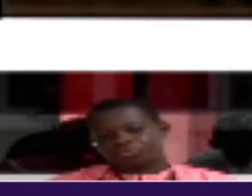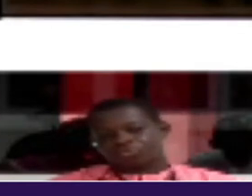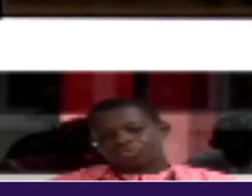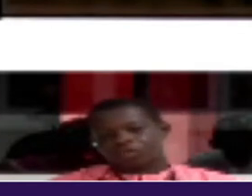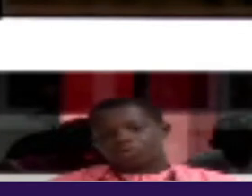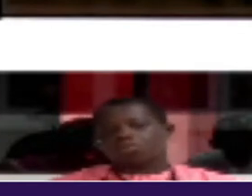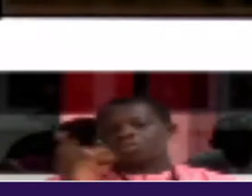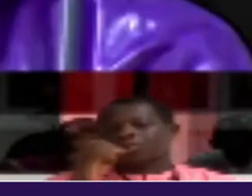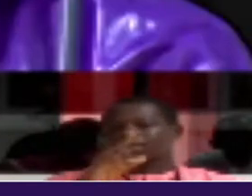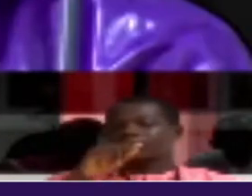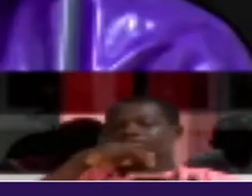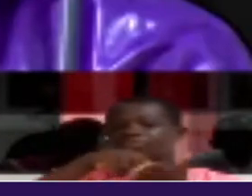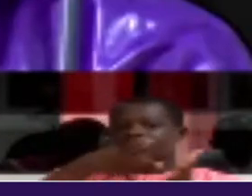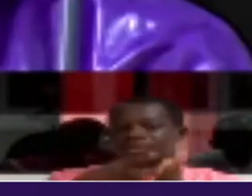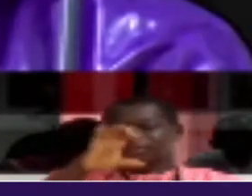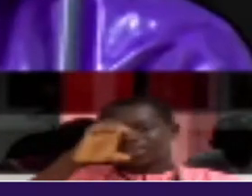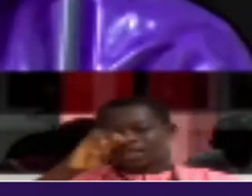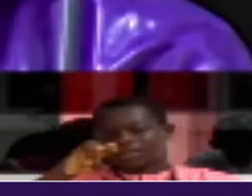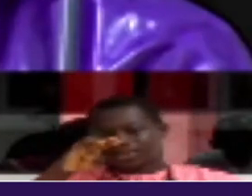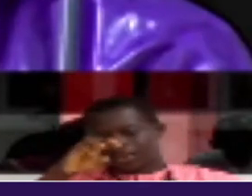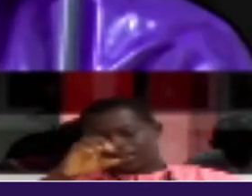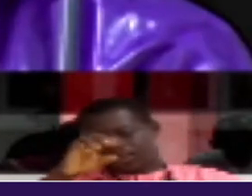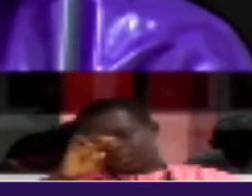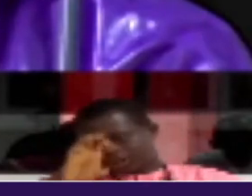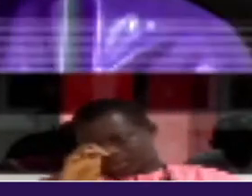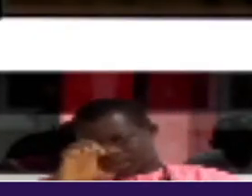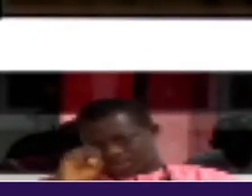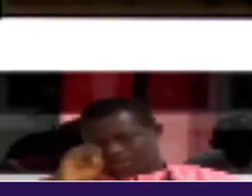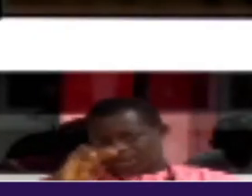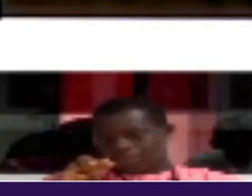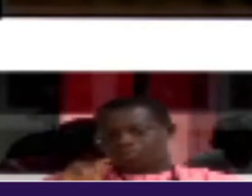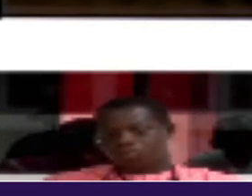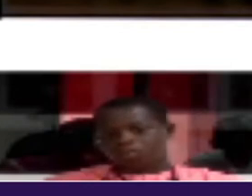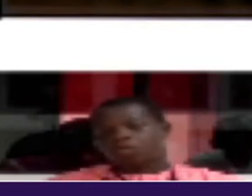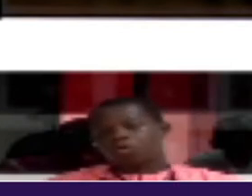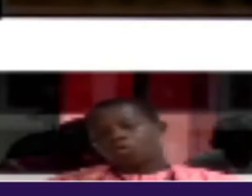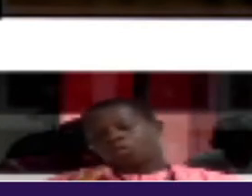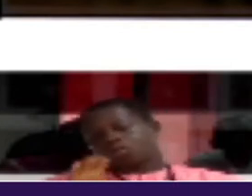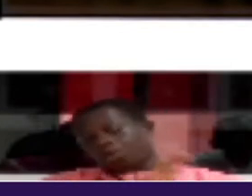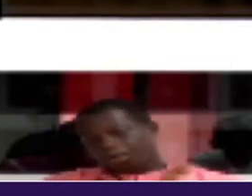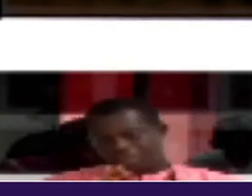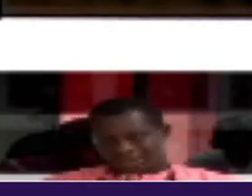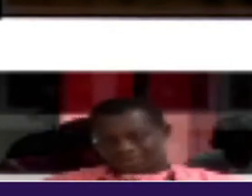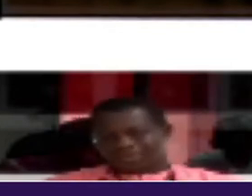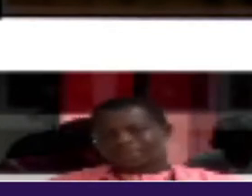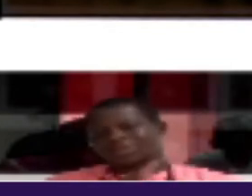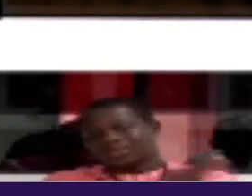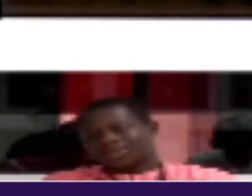What is CSM? Company Sergeant Major. Who was he at the time? He was this man, I call